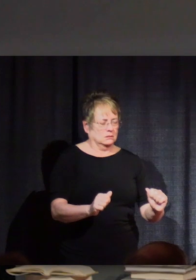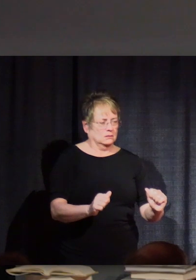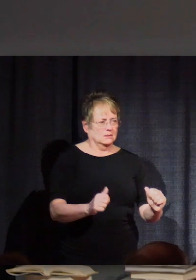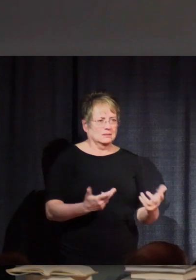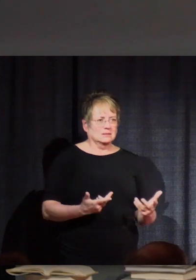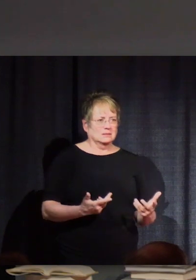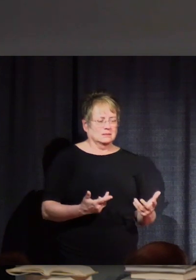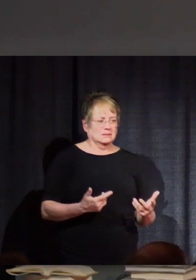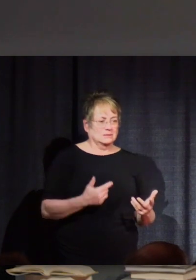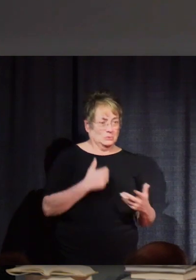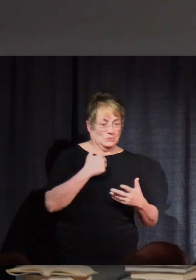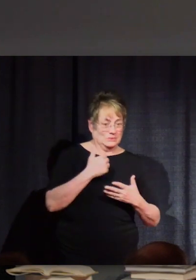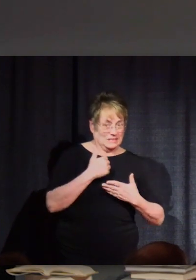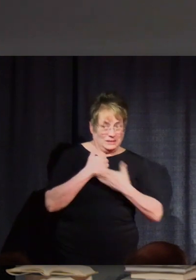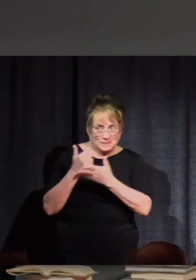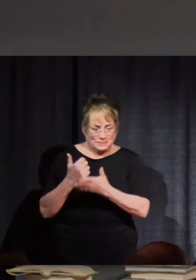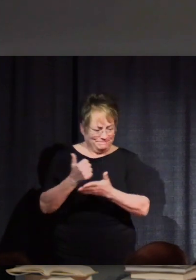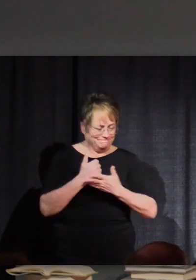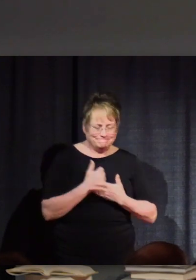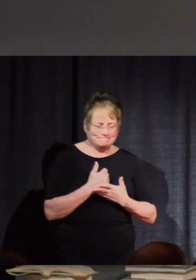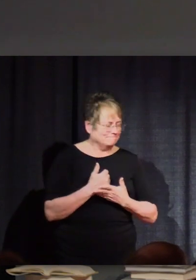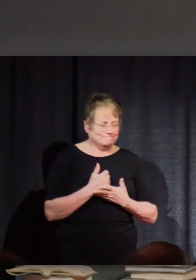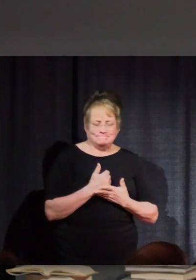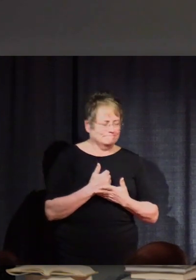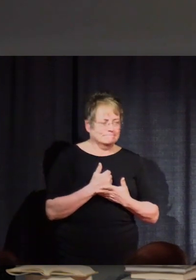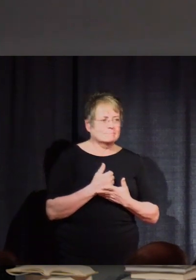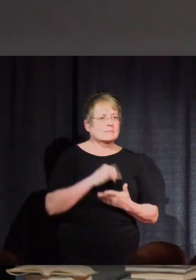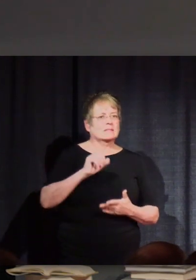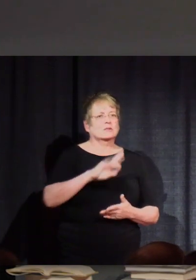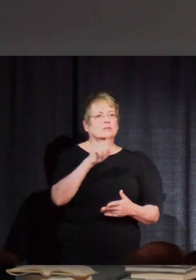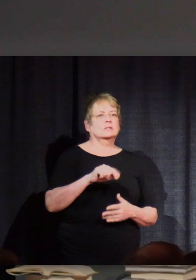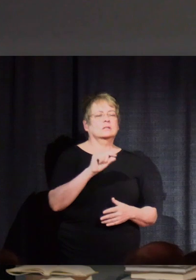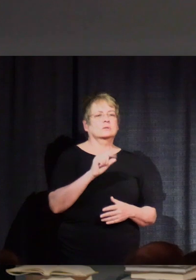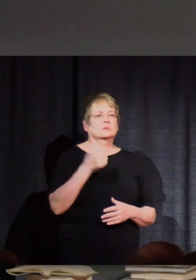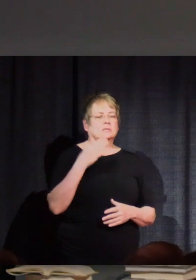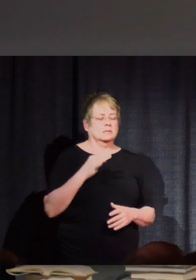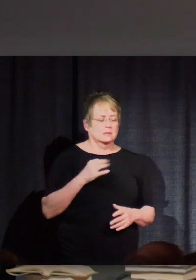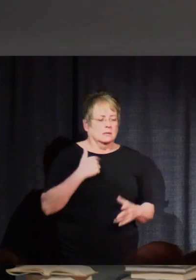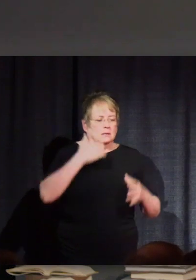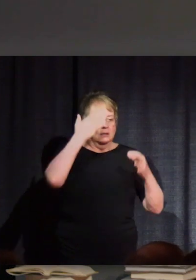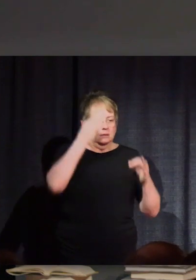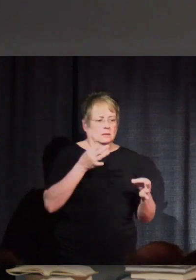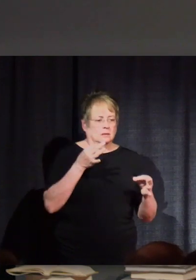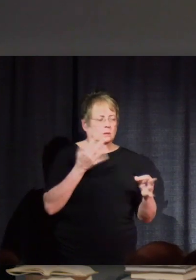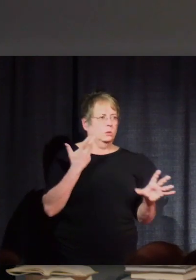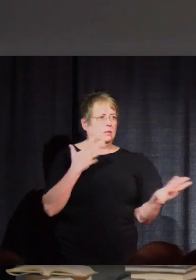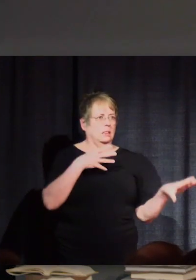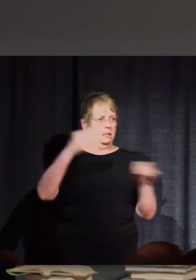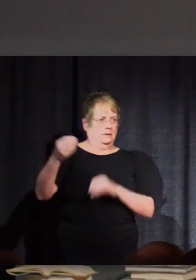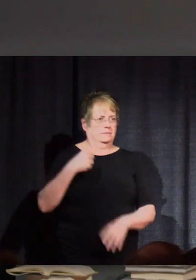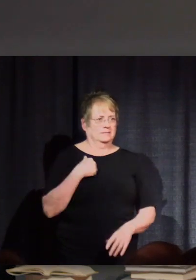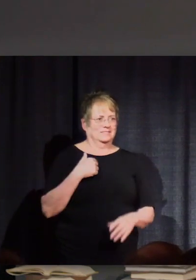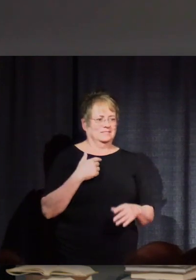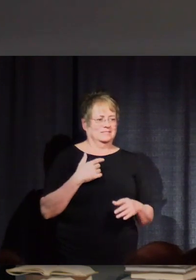but I wasn't helping either of us. And in July 2019, I made the painful decision to leave, which